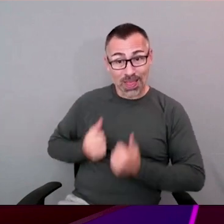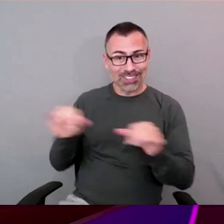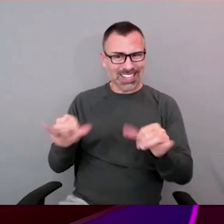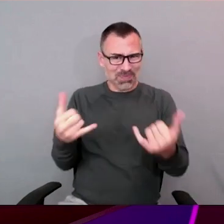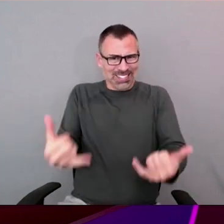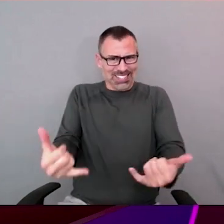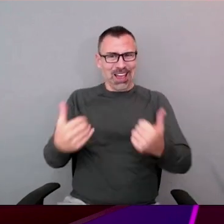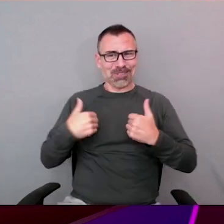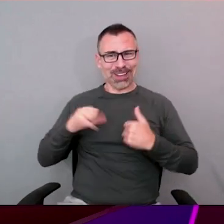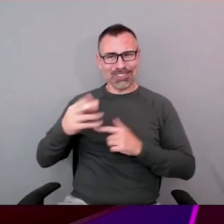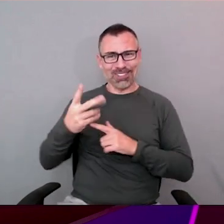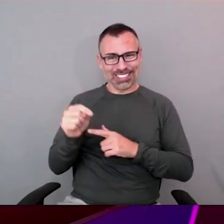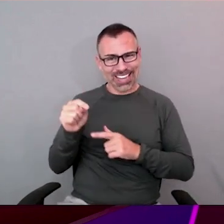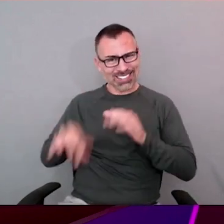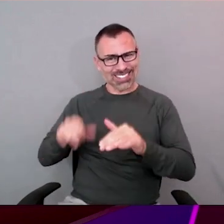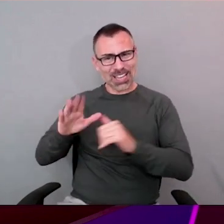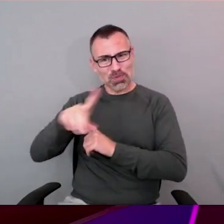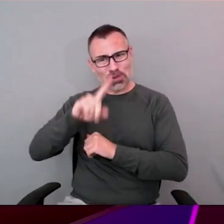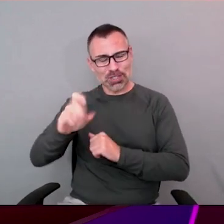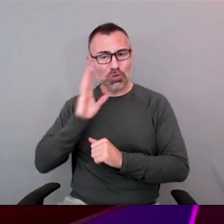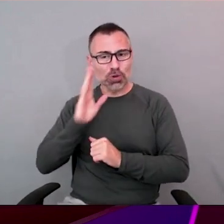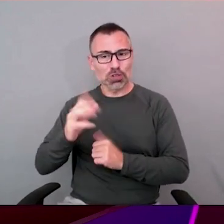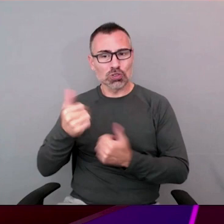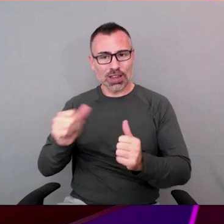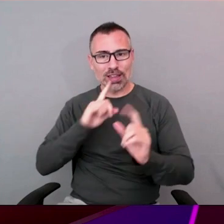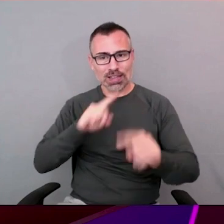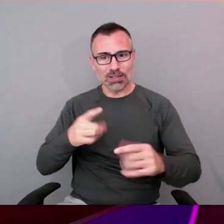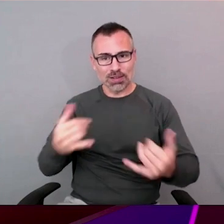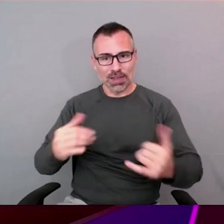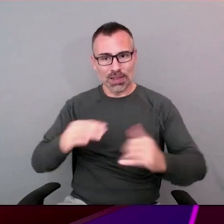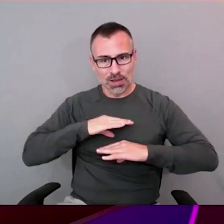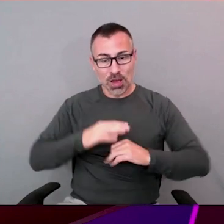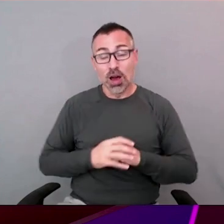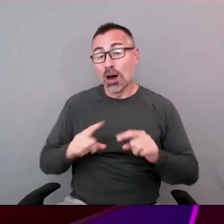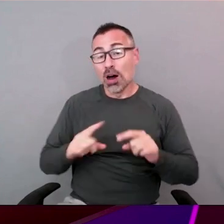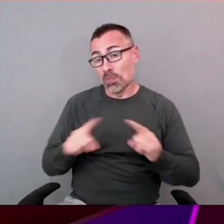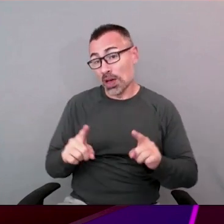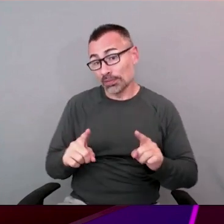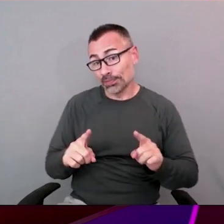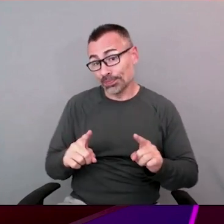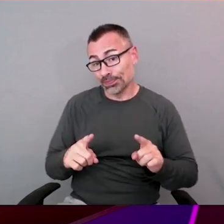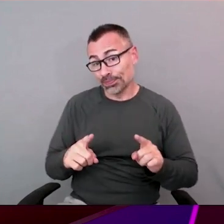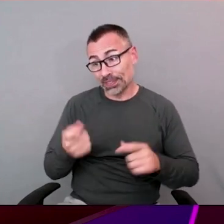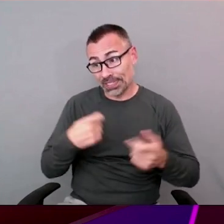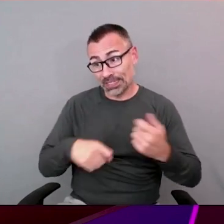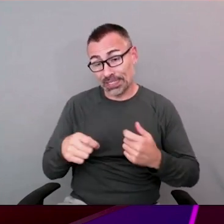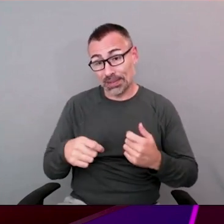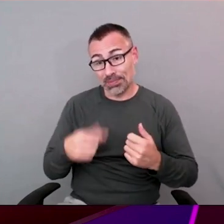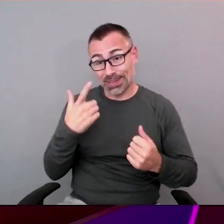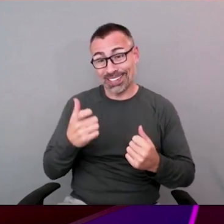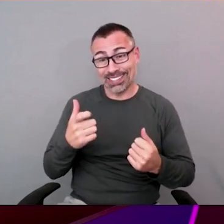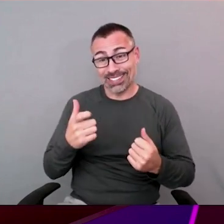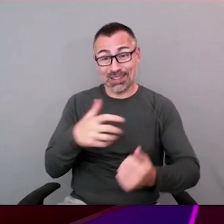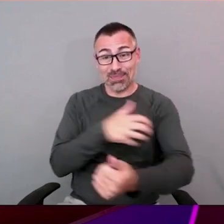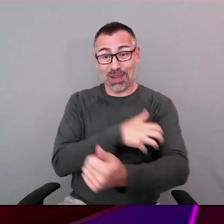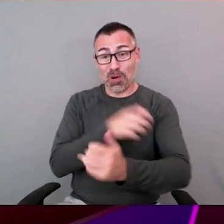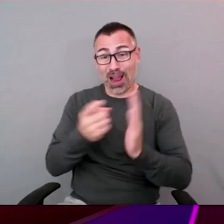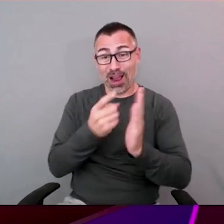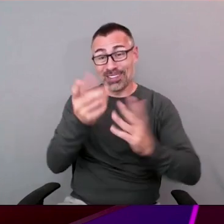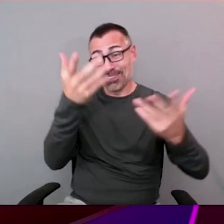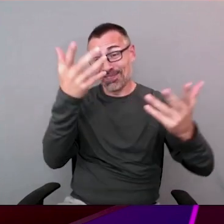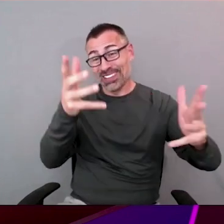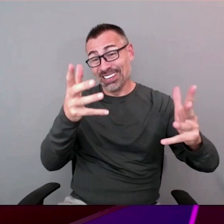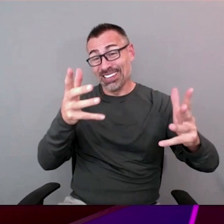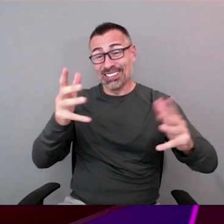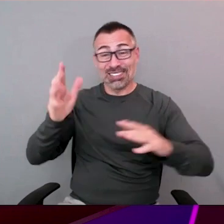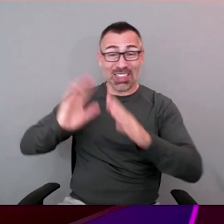get answers for you. But what we can do instead is, because the Power Hour is already done, it's in the